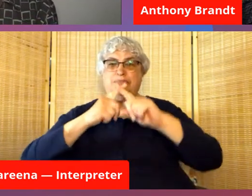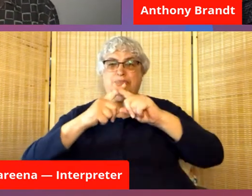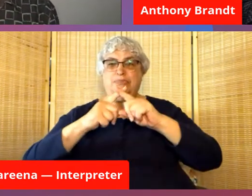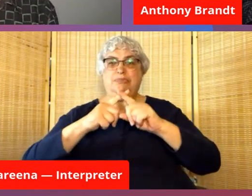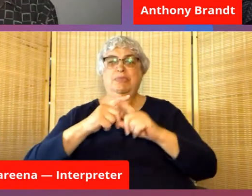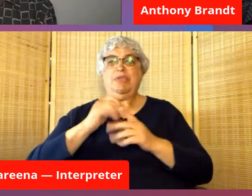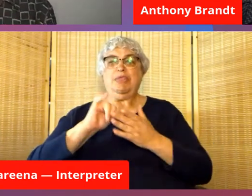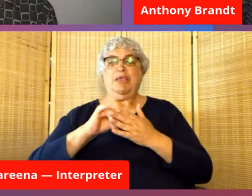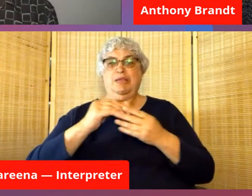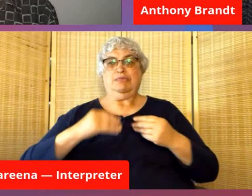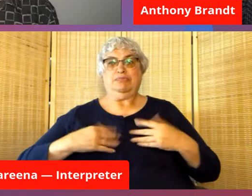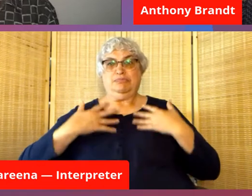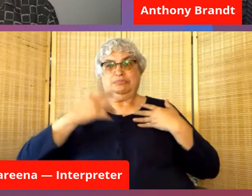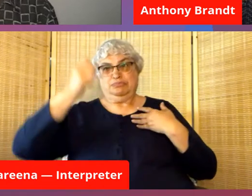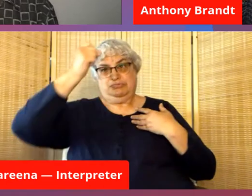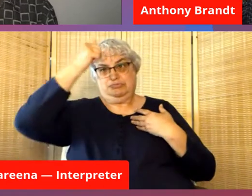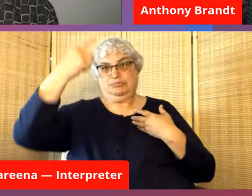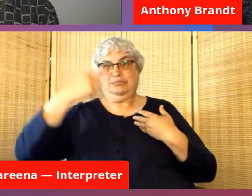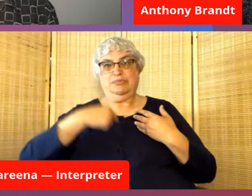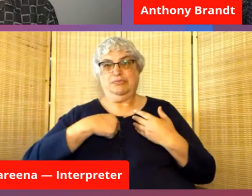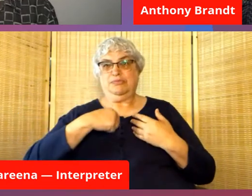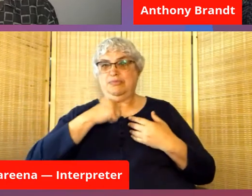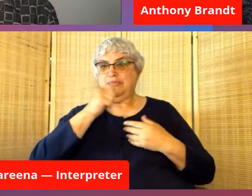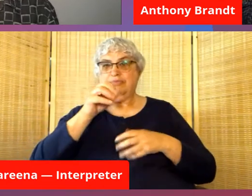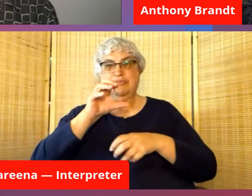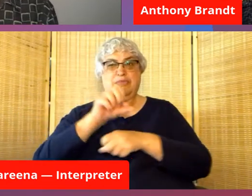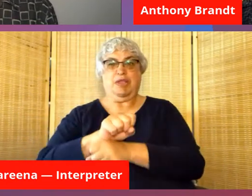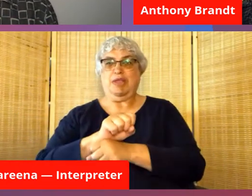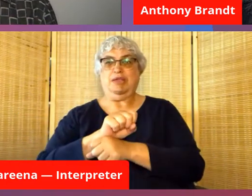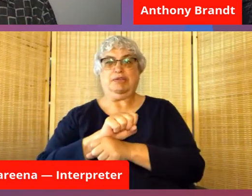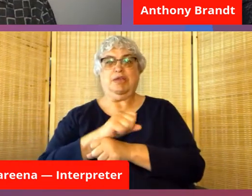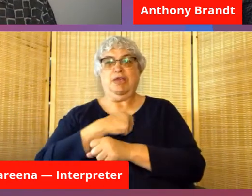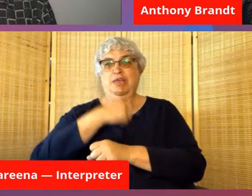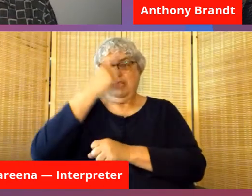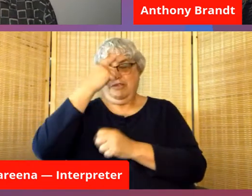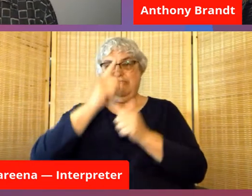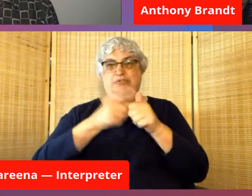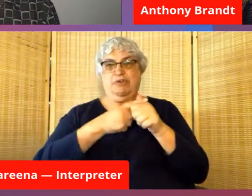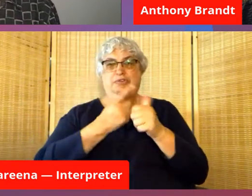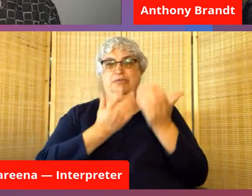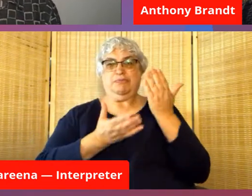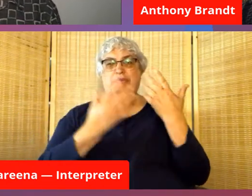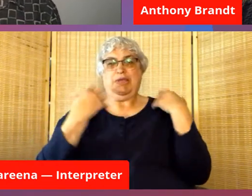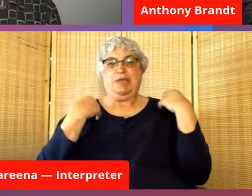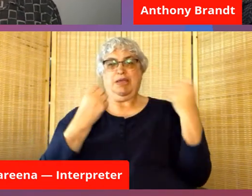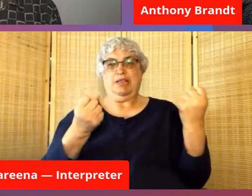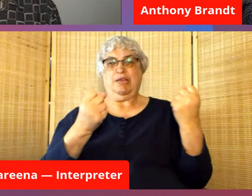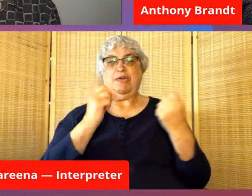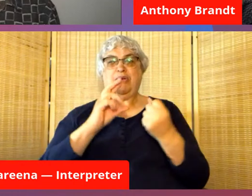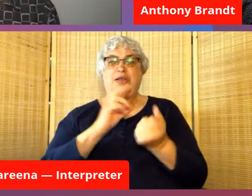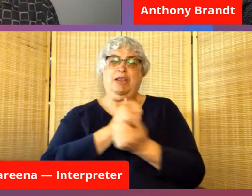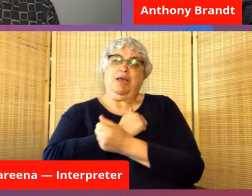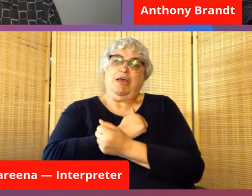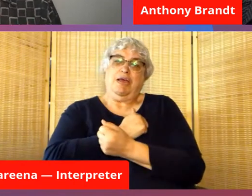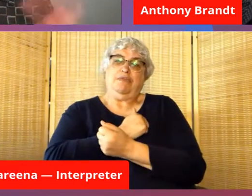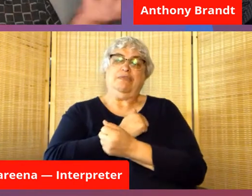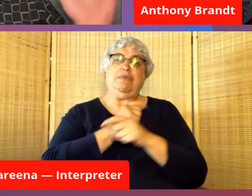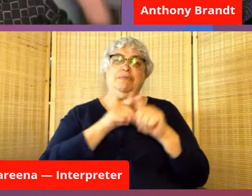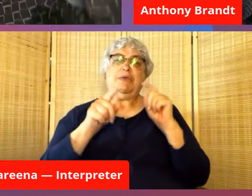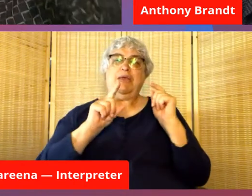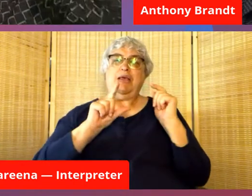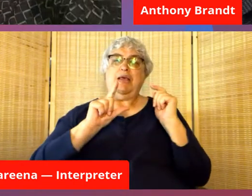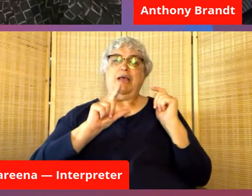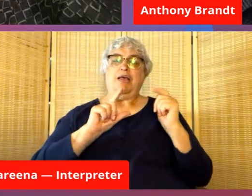illuminating talk. And I have to admit, I did not get either of those. I thought the first one might be healing or love, but